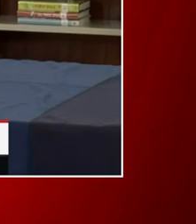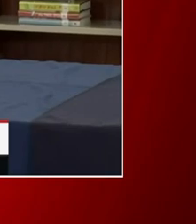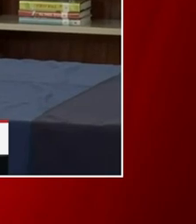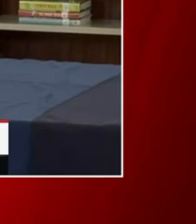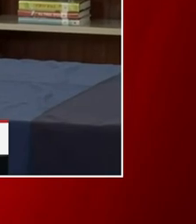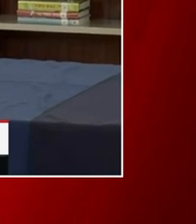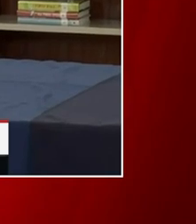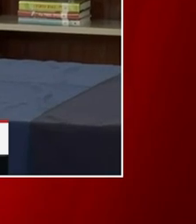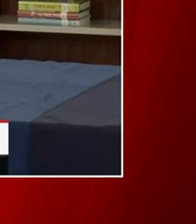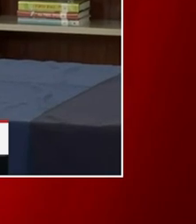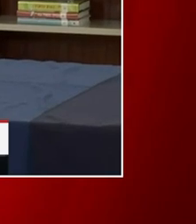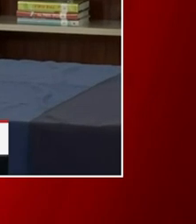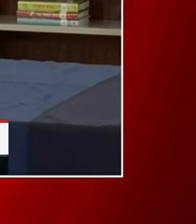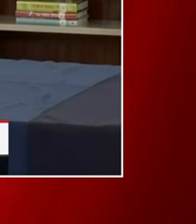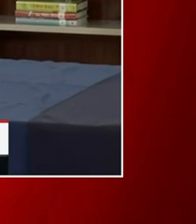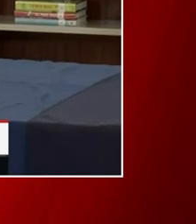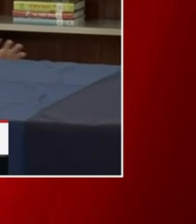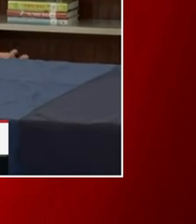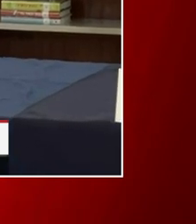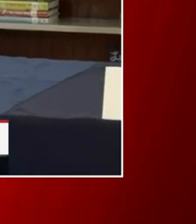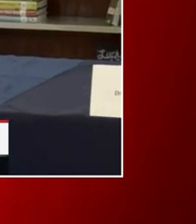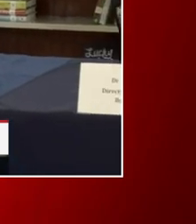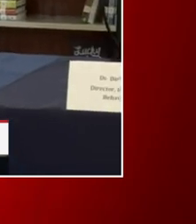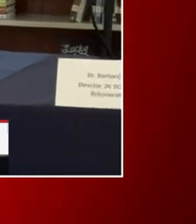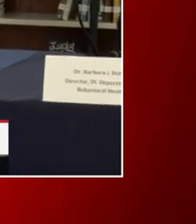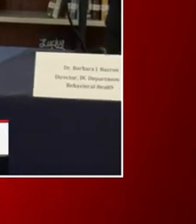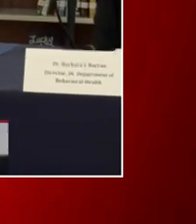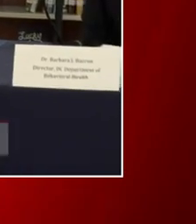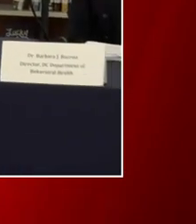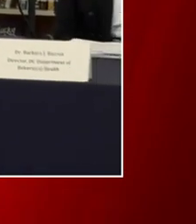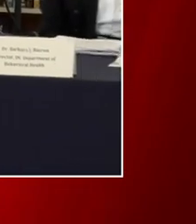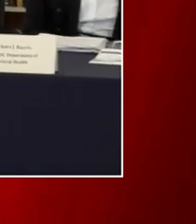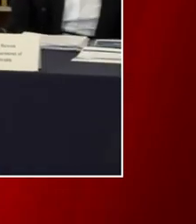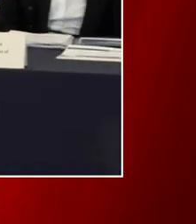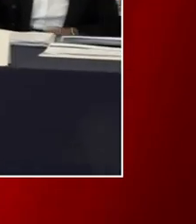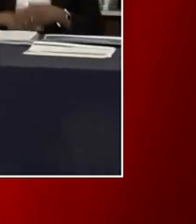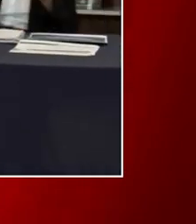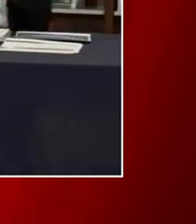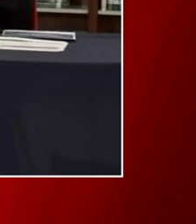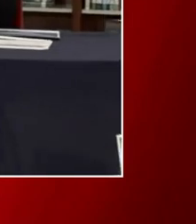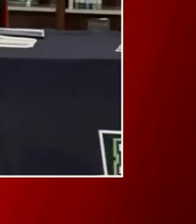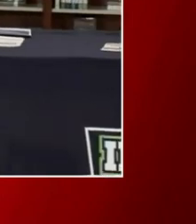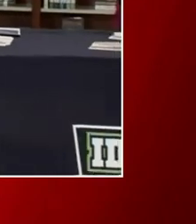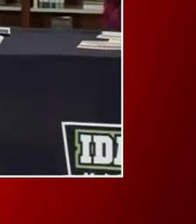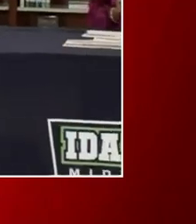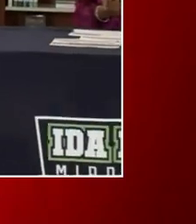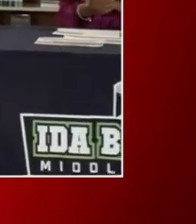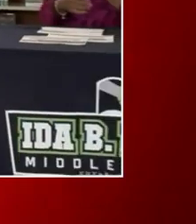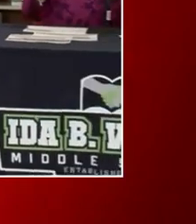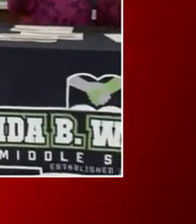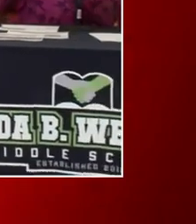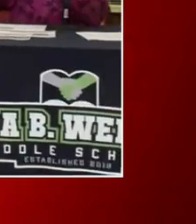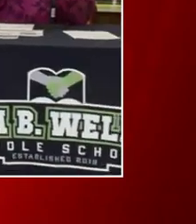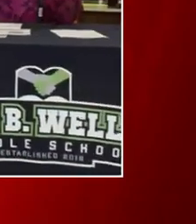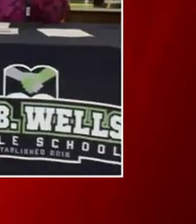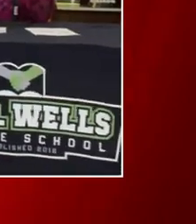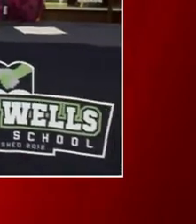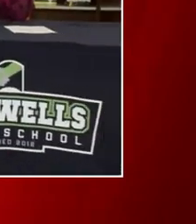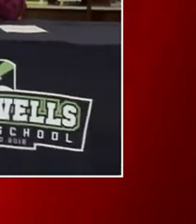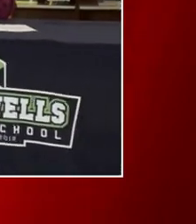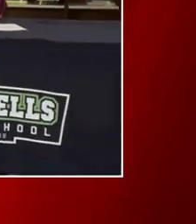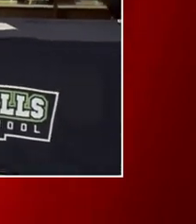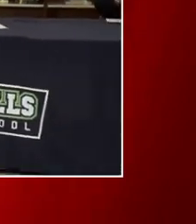in presenting our mayor, Mayor Muriel Bowser. Thank you, JG. Let's give her a big round of applause.